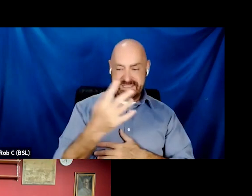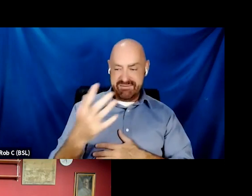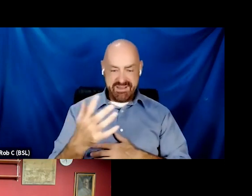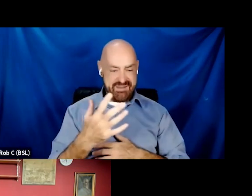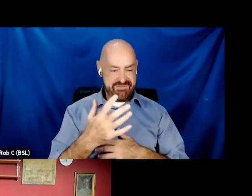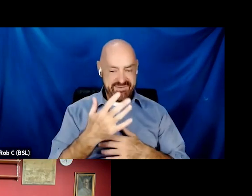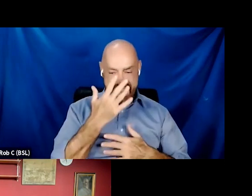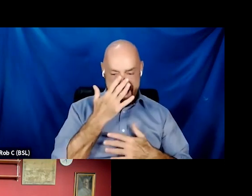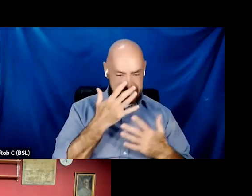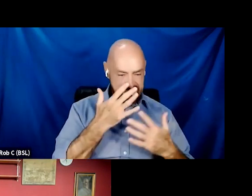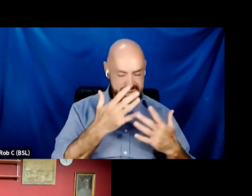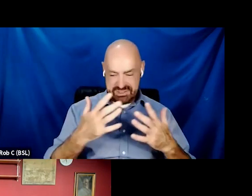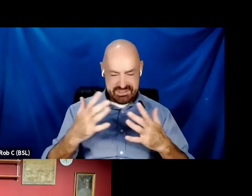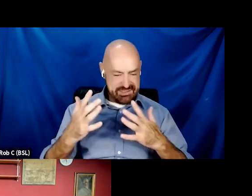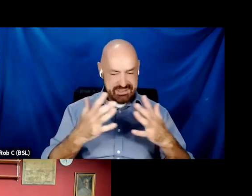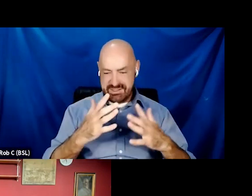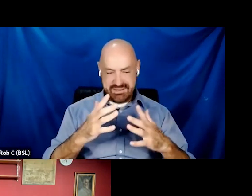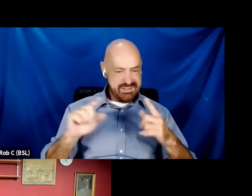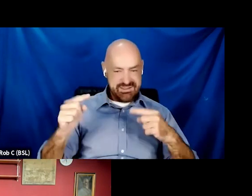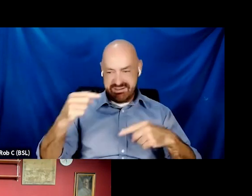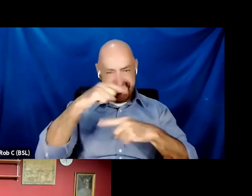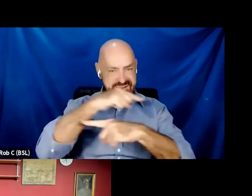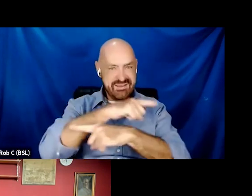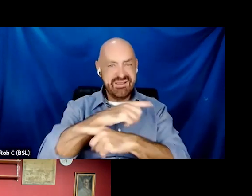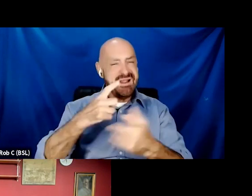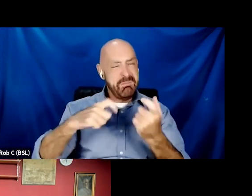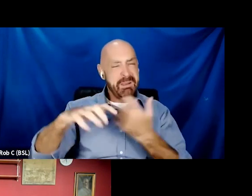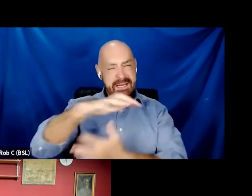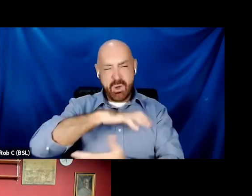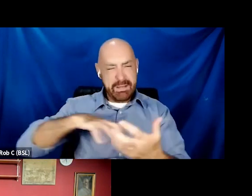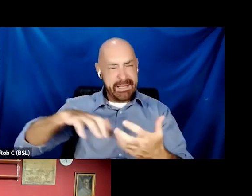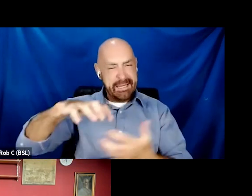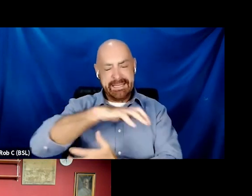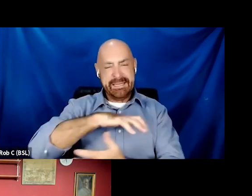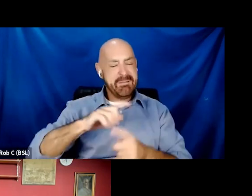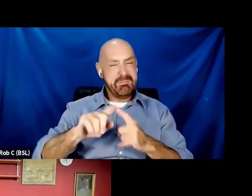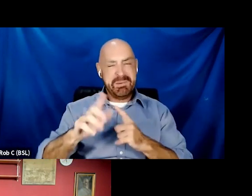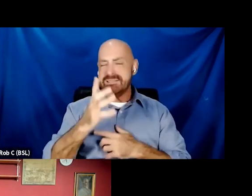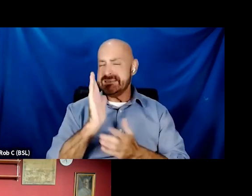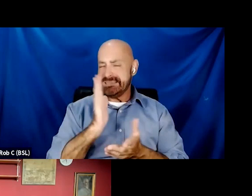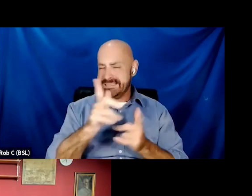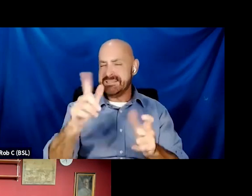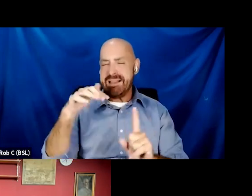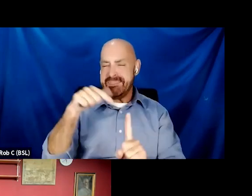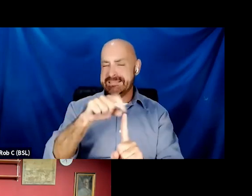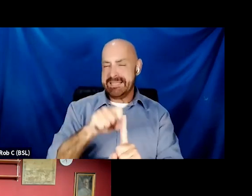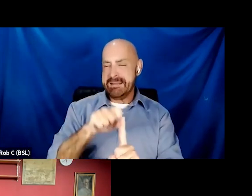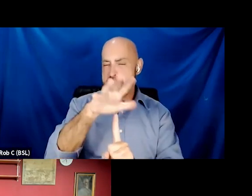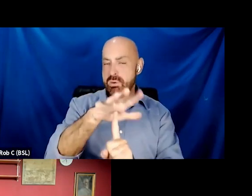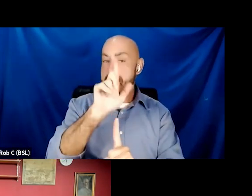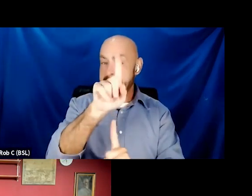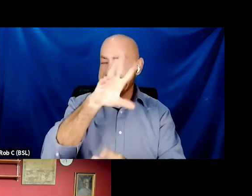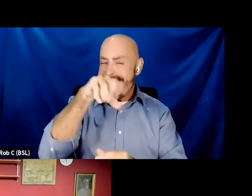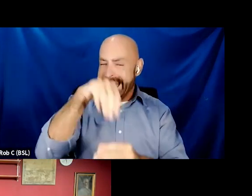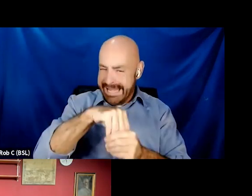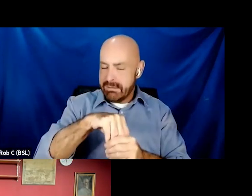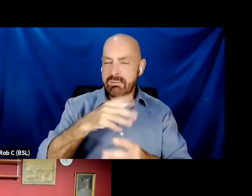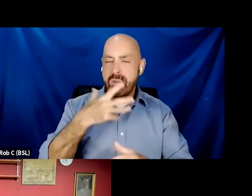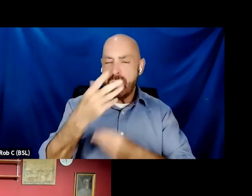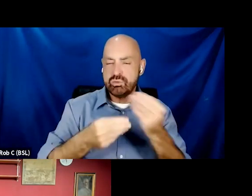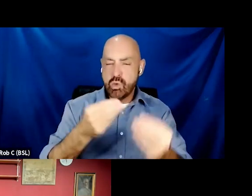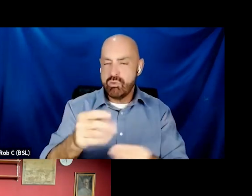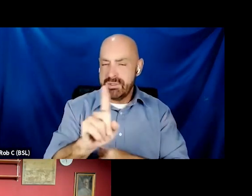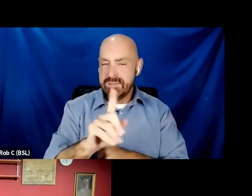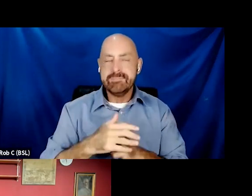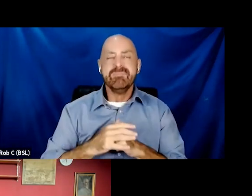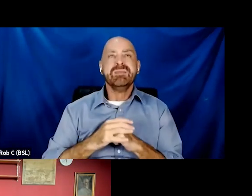then operating in different directions, I think is lost, but was part of the story. Yeah, I'm not surprised that it's lost.